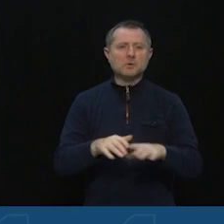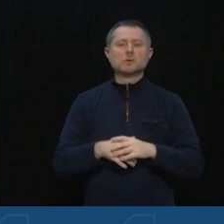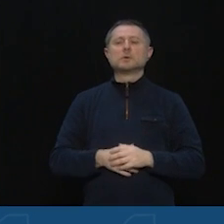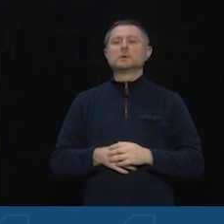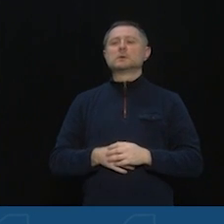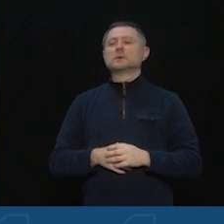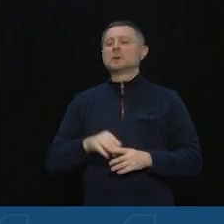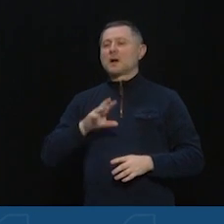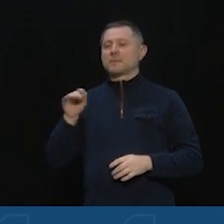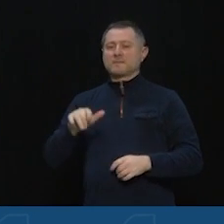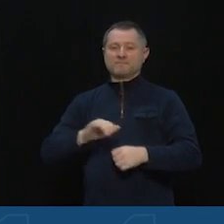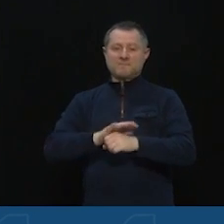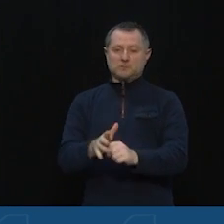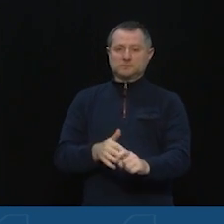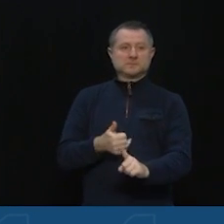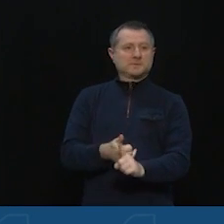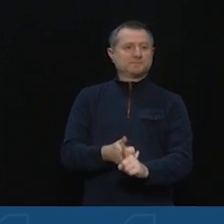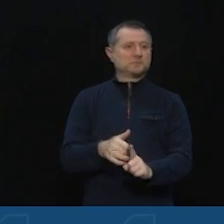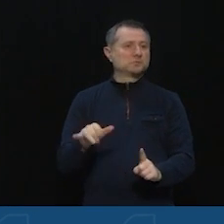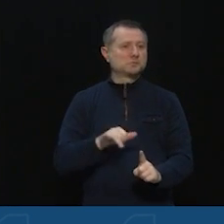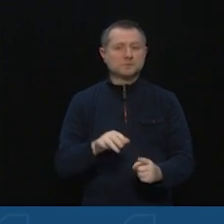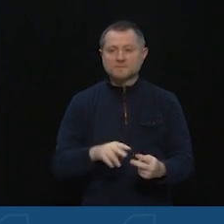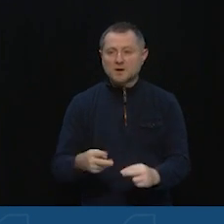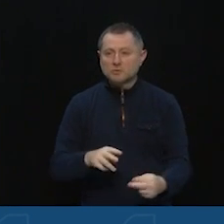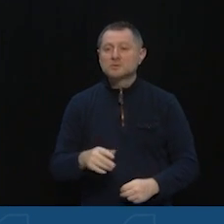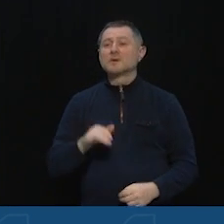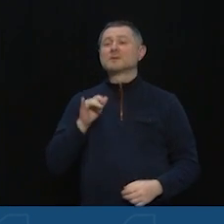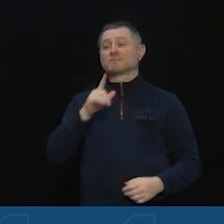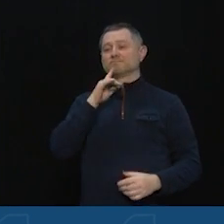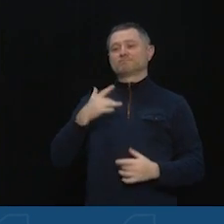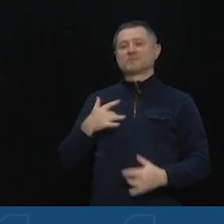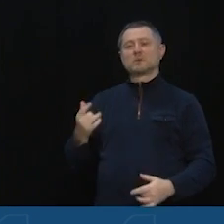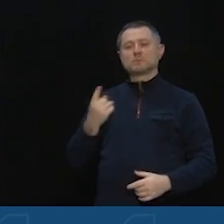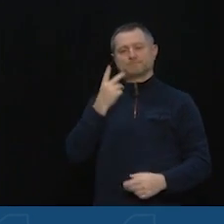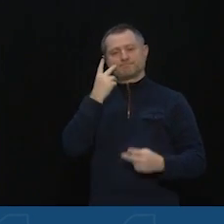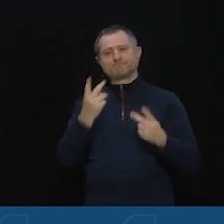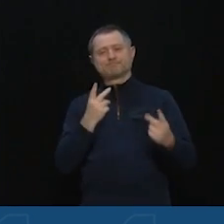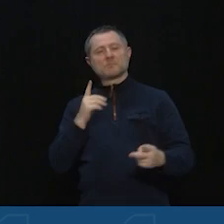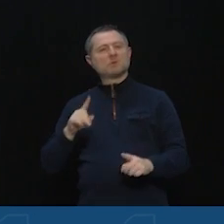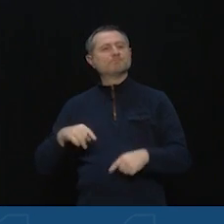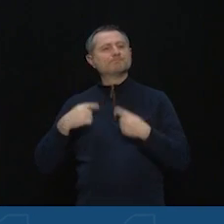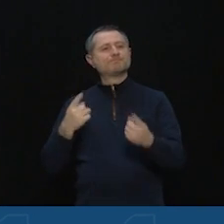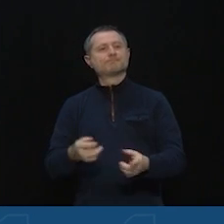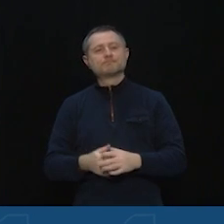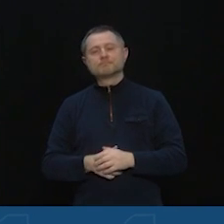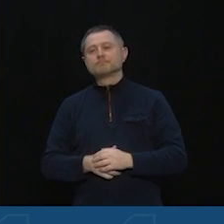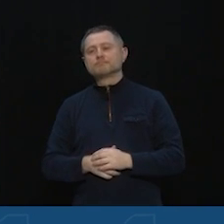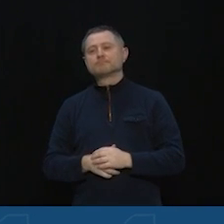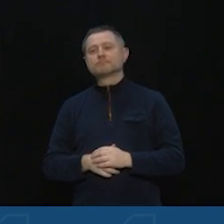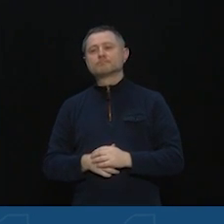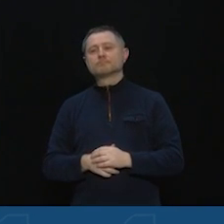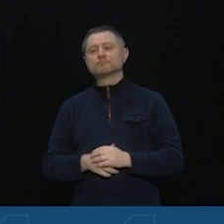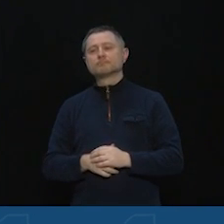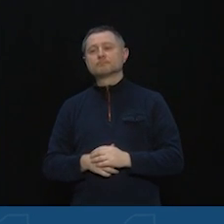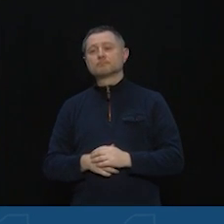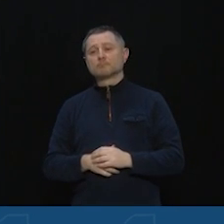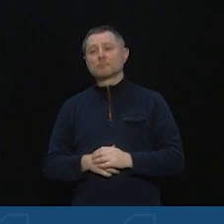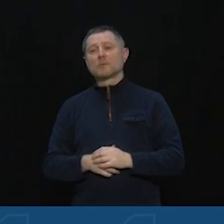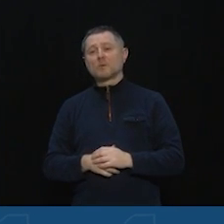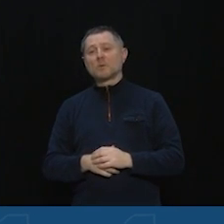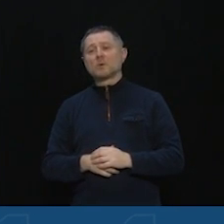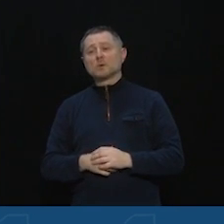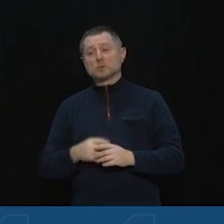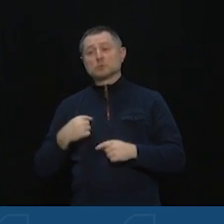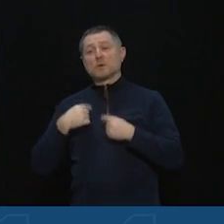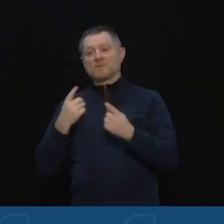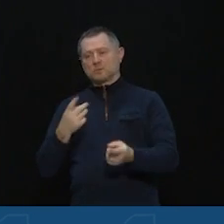virus itself. But that's the pattern that we've seen so far. And so far, we have seen these